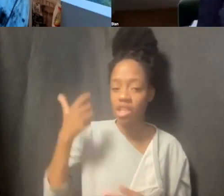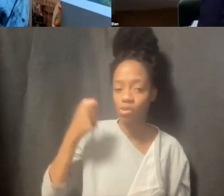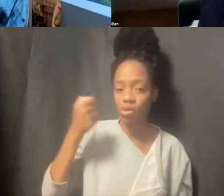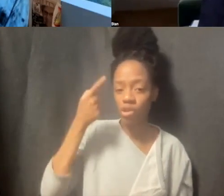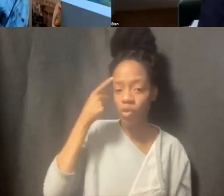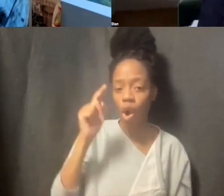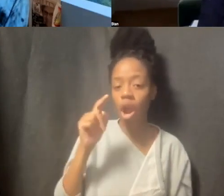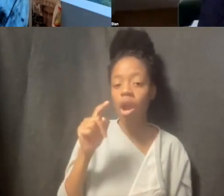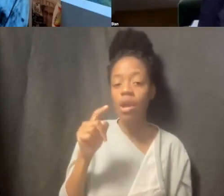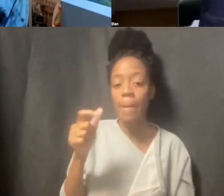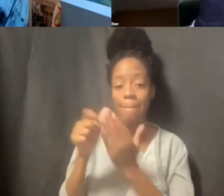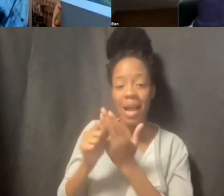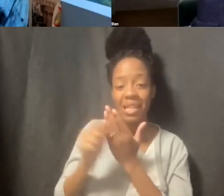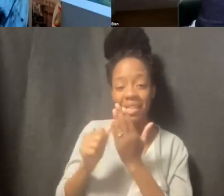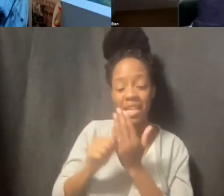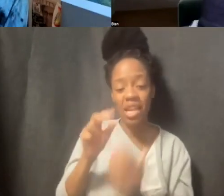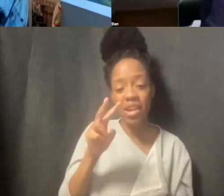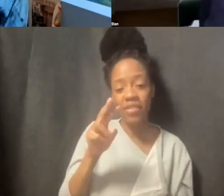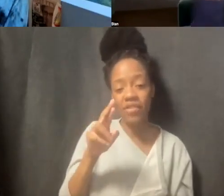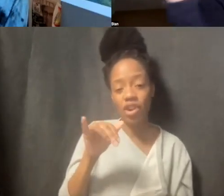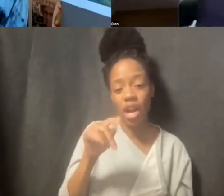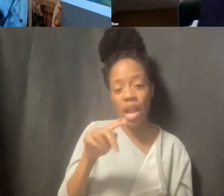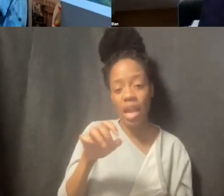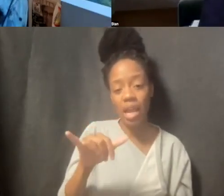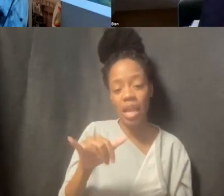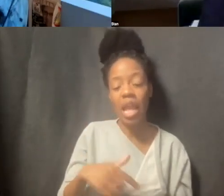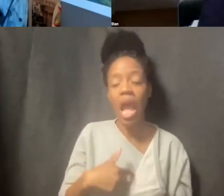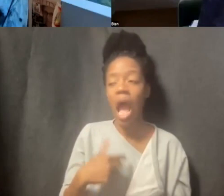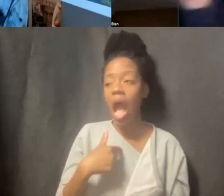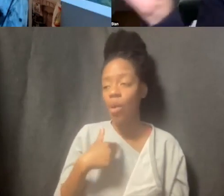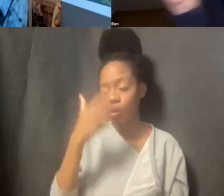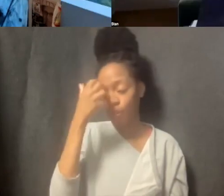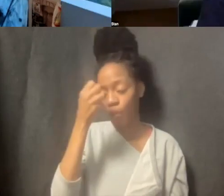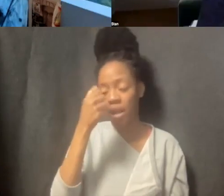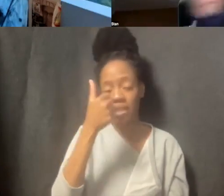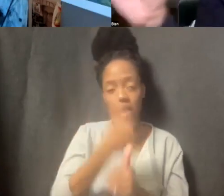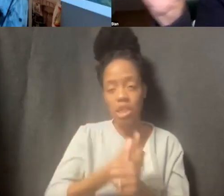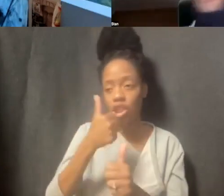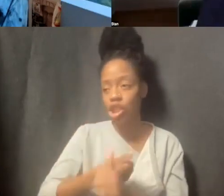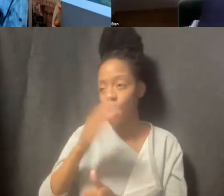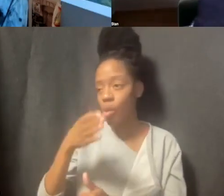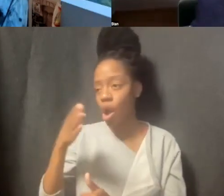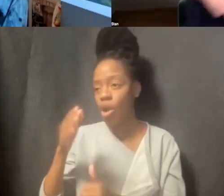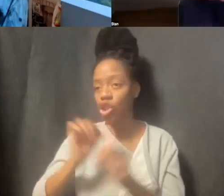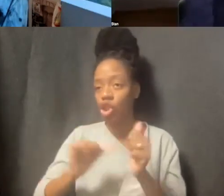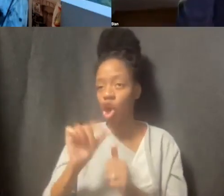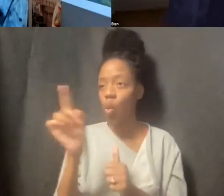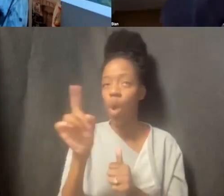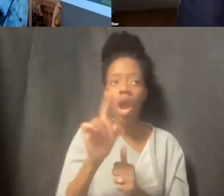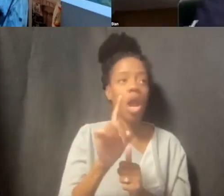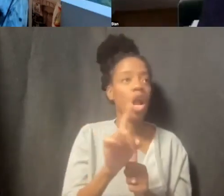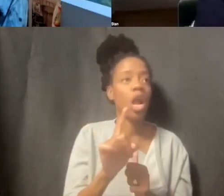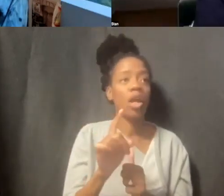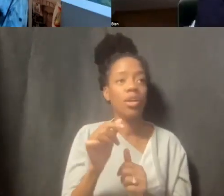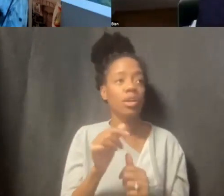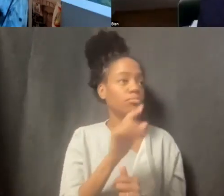in Detroit, and I would memorize every Broadway show, what theater it was at. I was obsessed. I